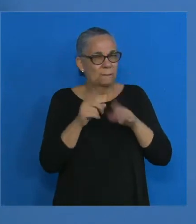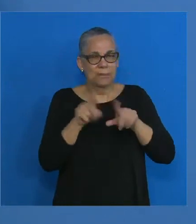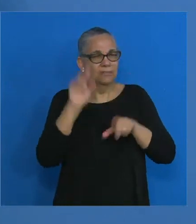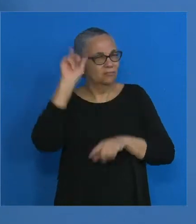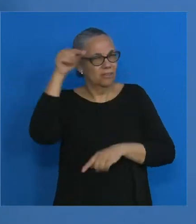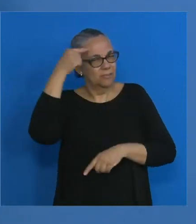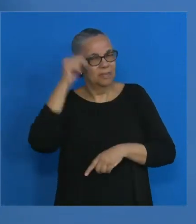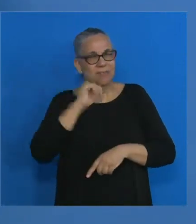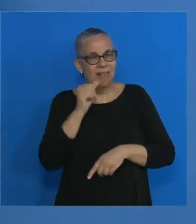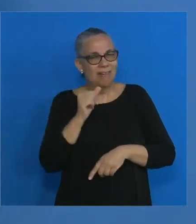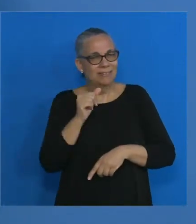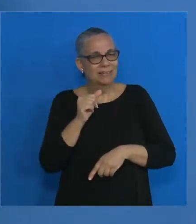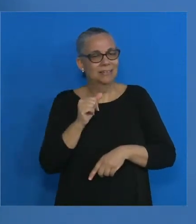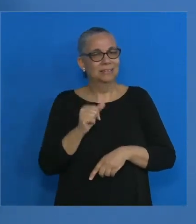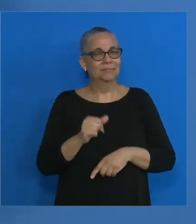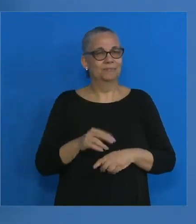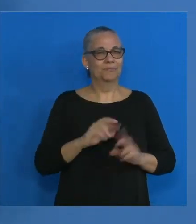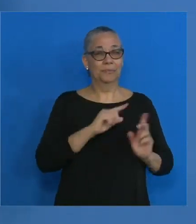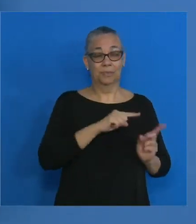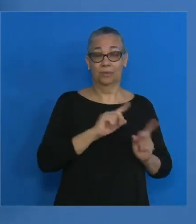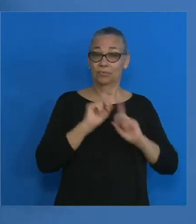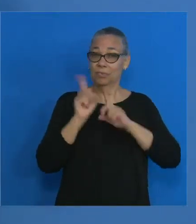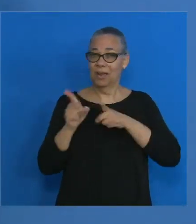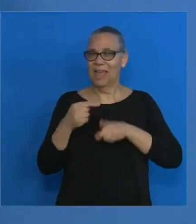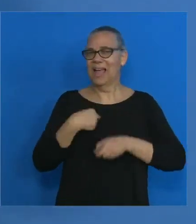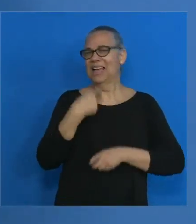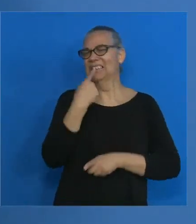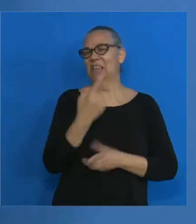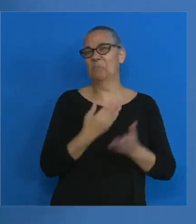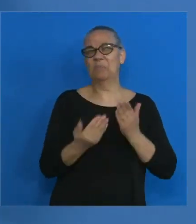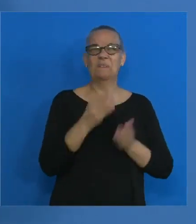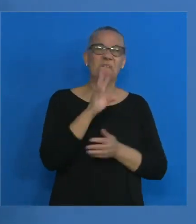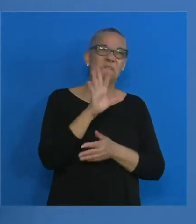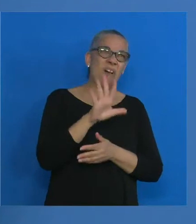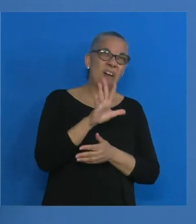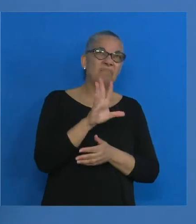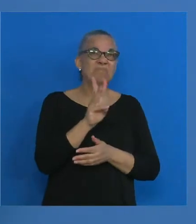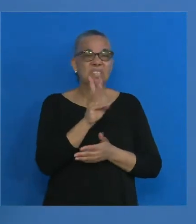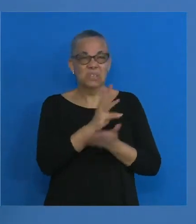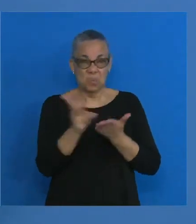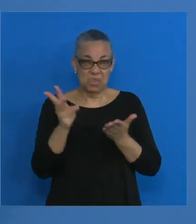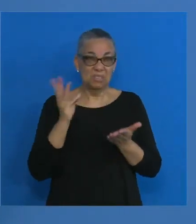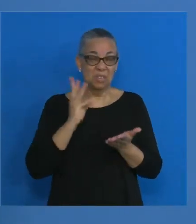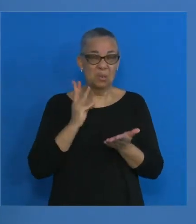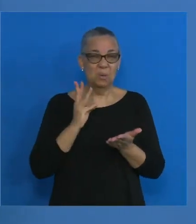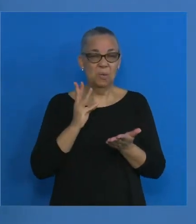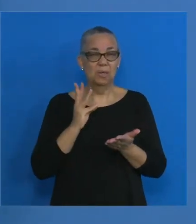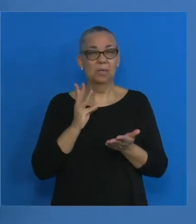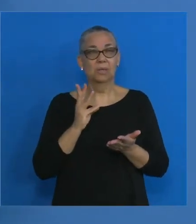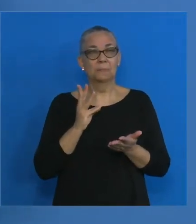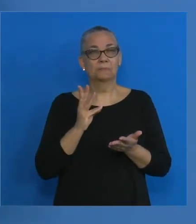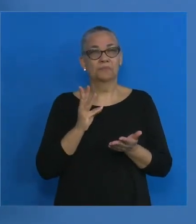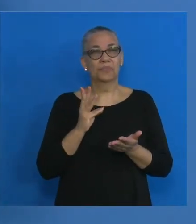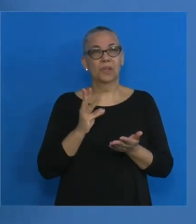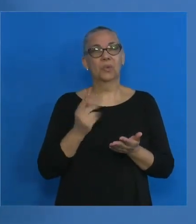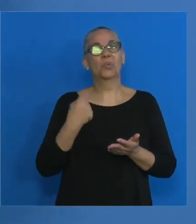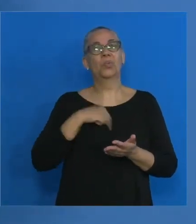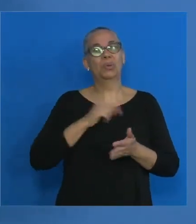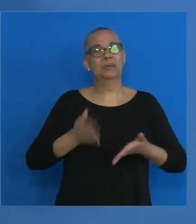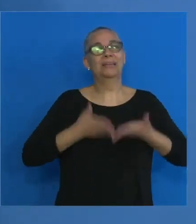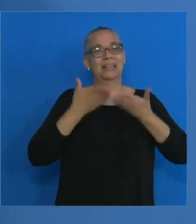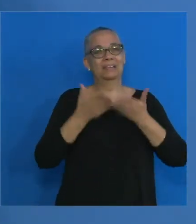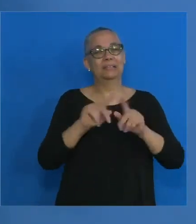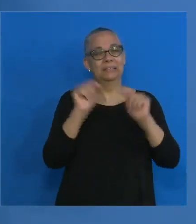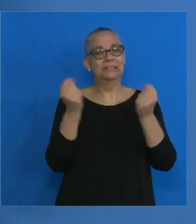yesterday. How come? I indicated, I think probably about 5 or 6 weeks ago, that we were going to give our team a break on a